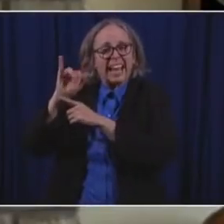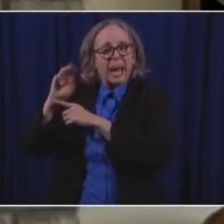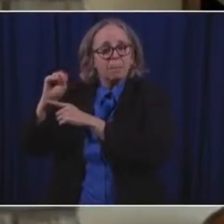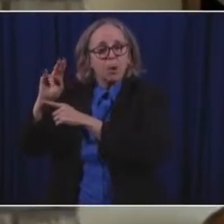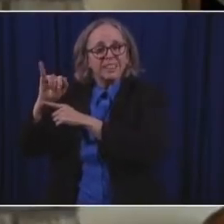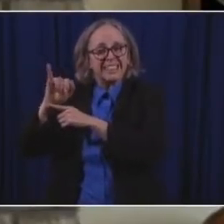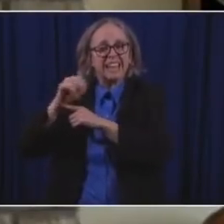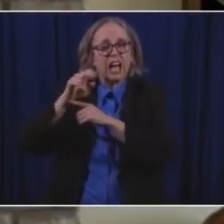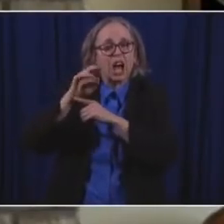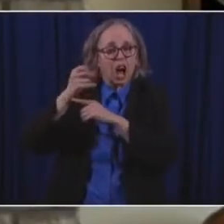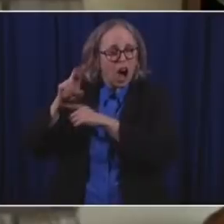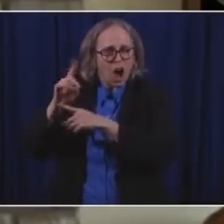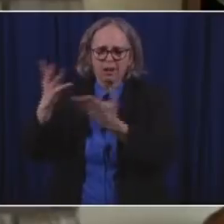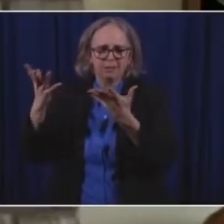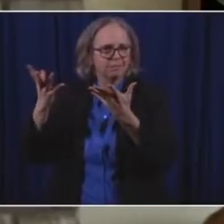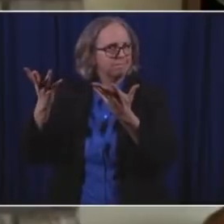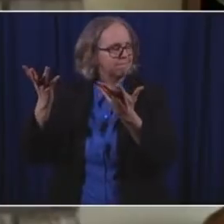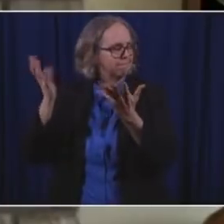Thank you, Doctor.